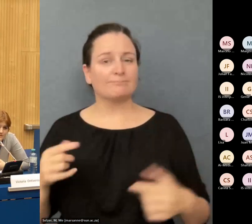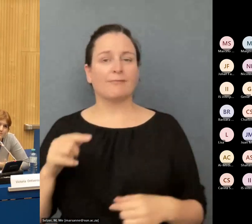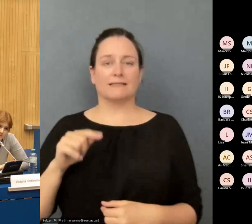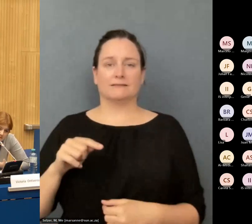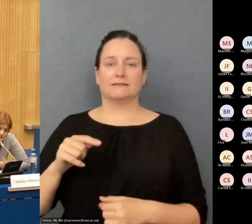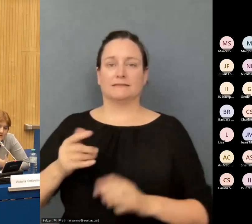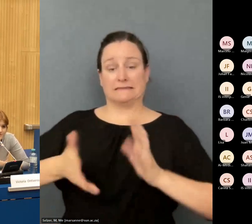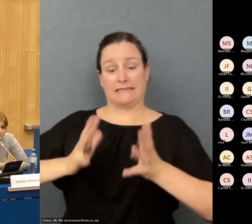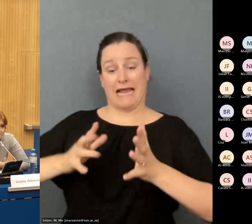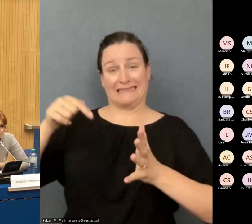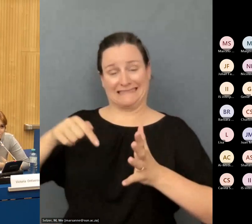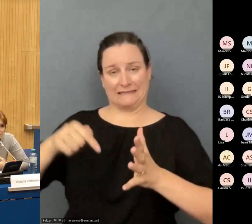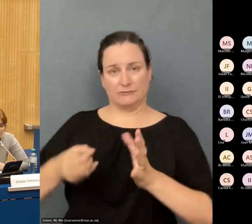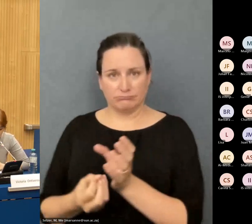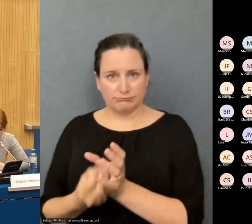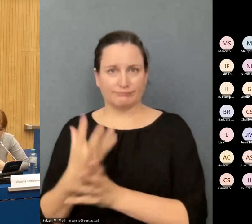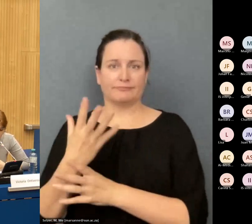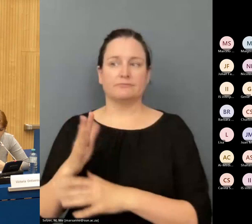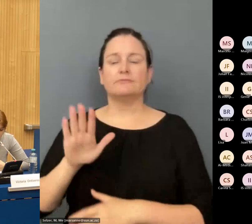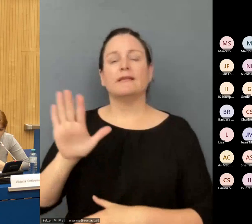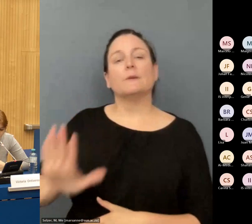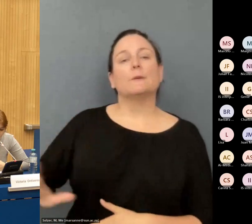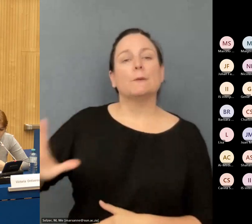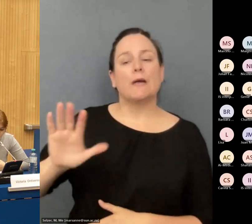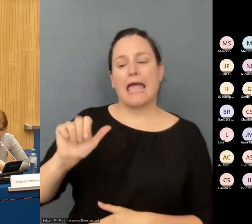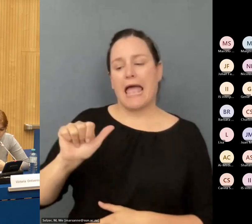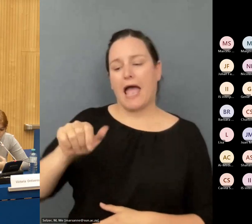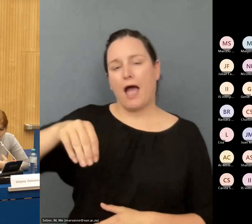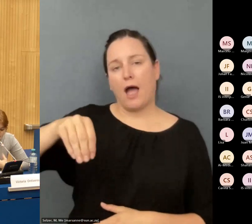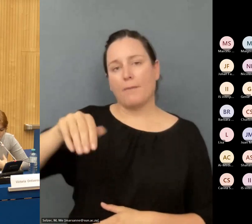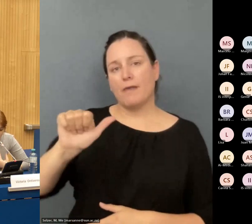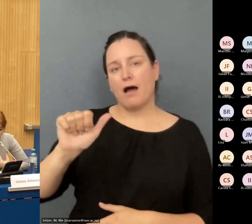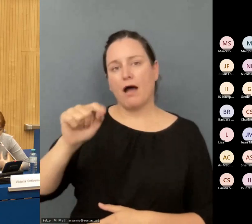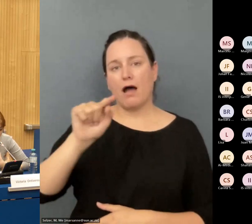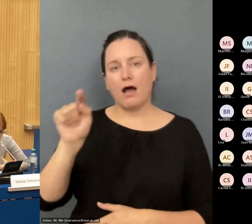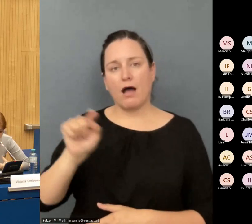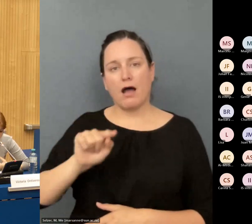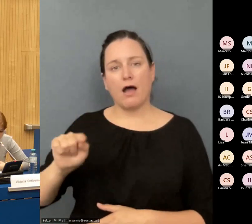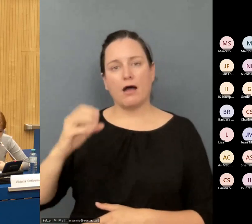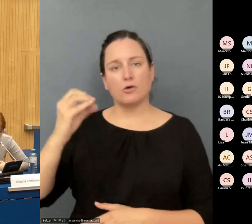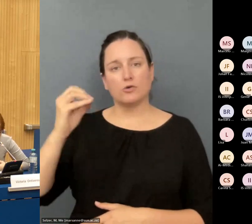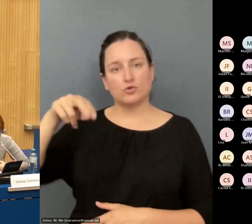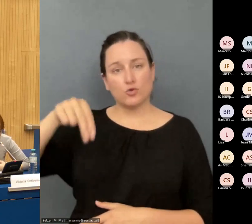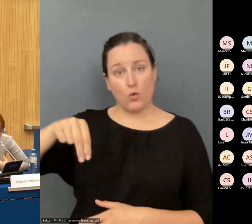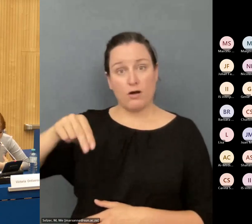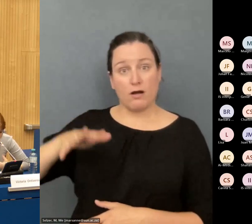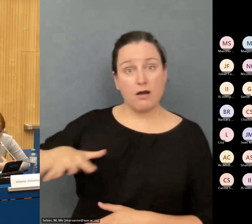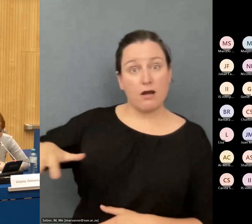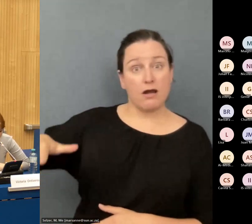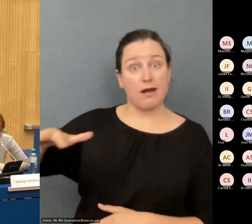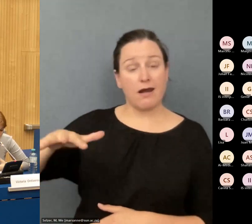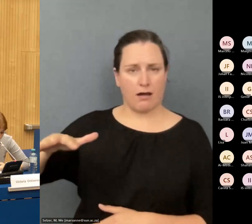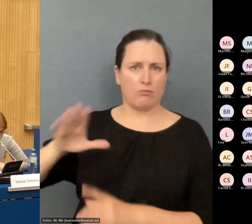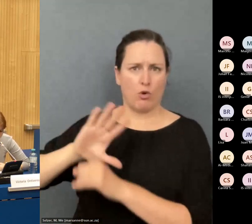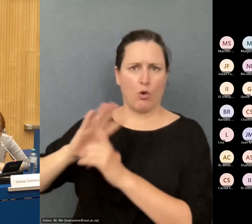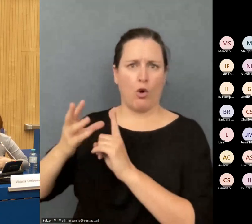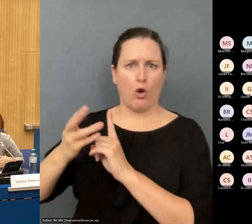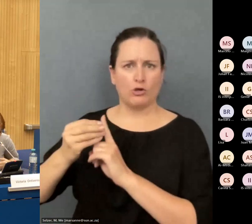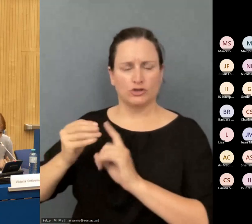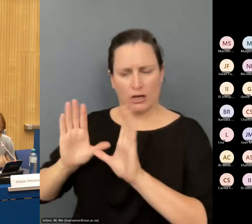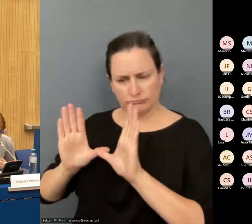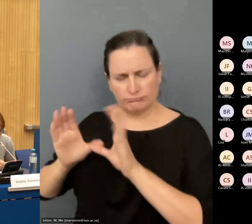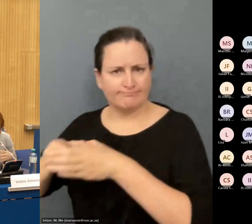communities, especially in the Amazonian zone. So the project actually has achieved that the children, deaf